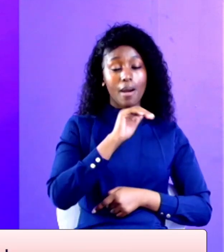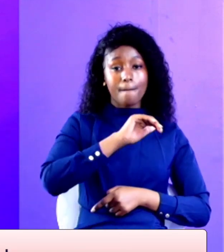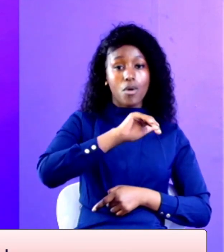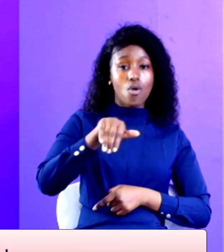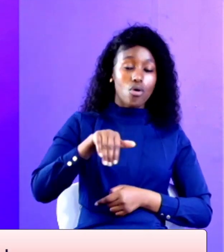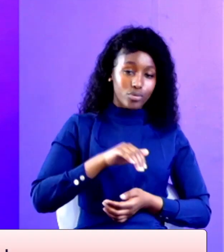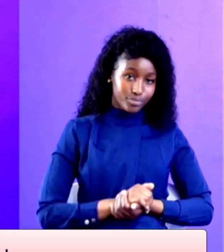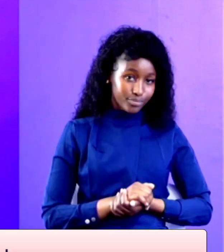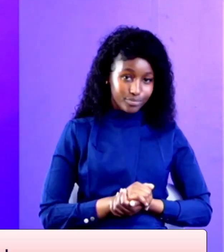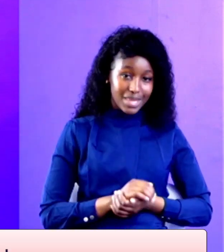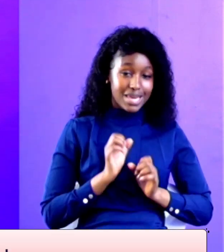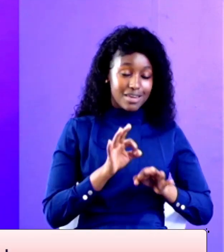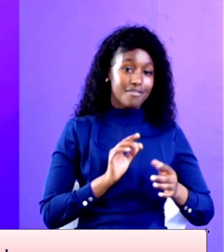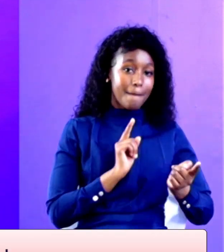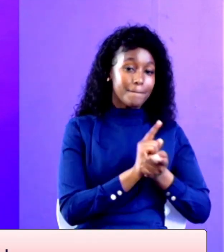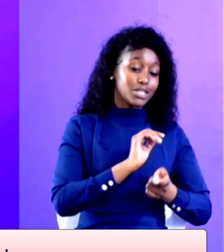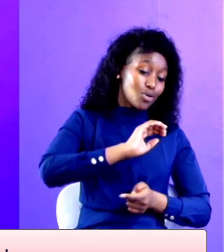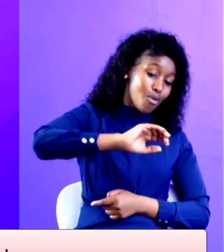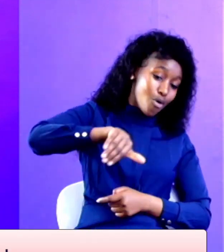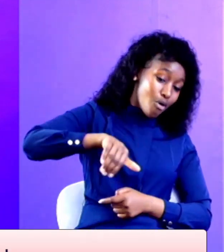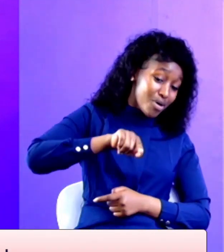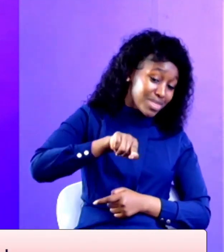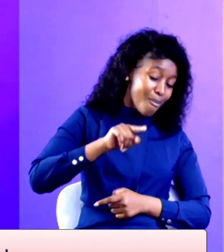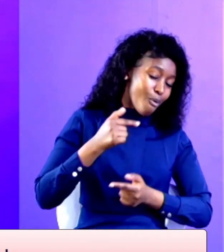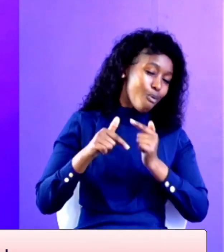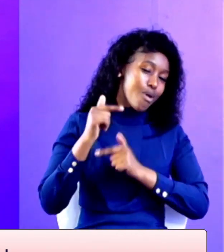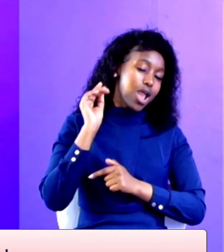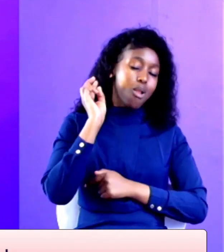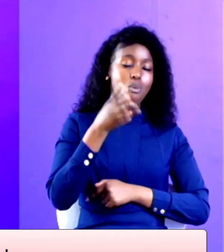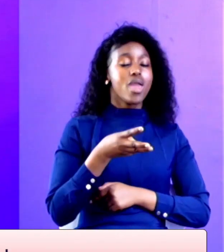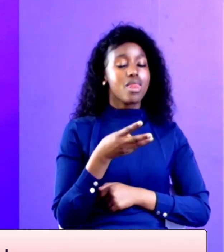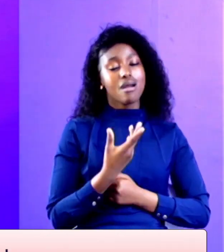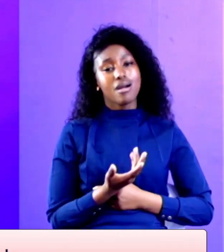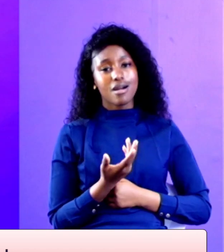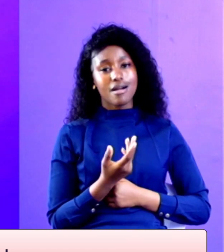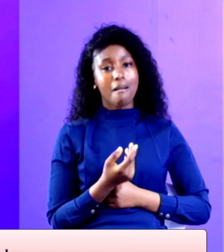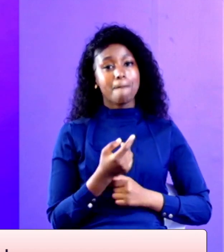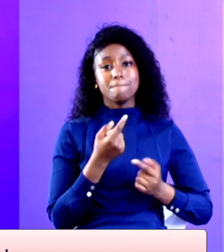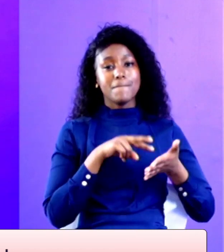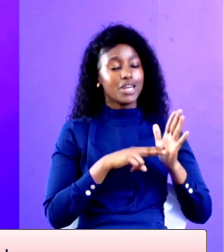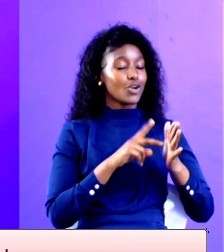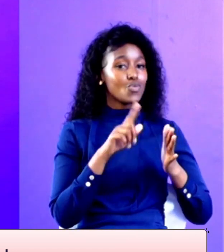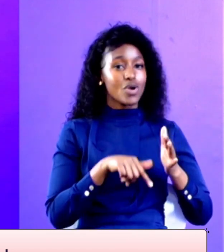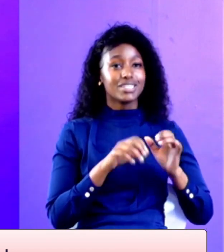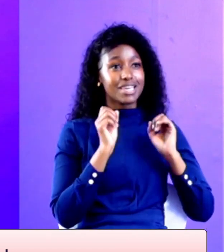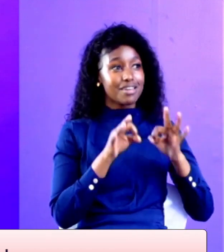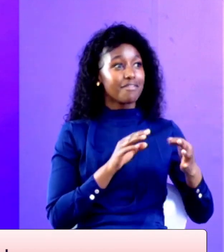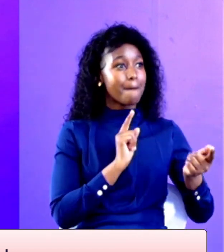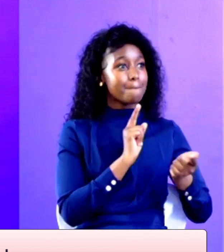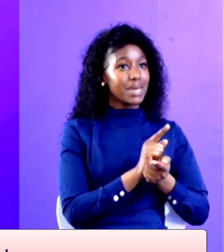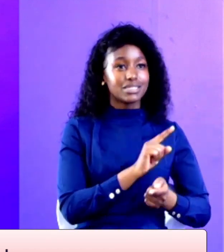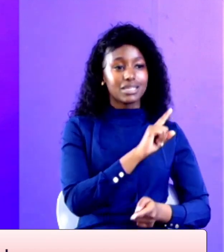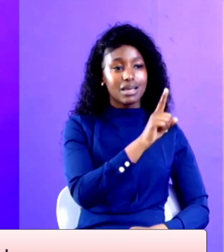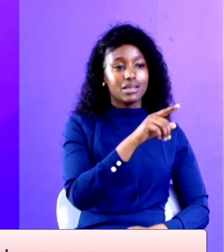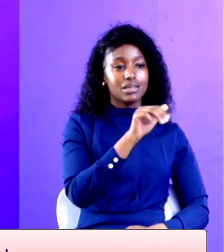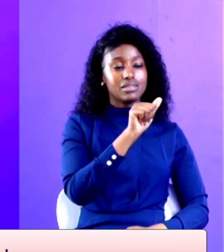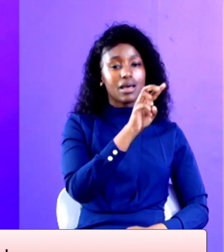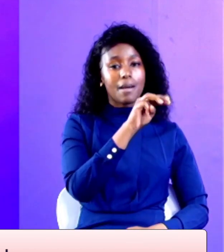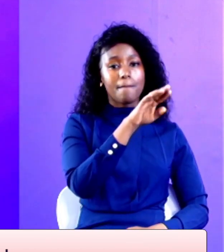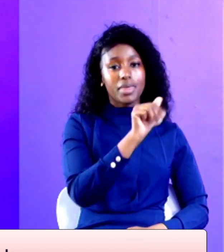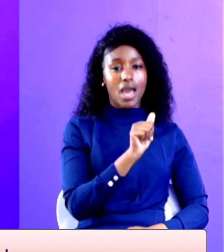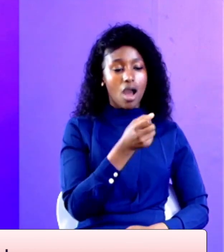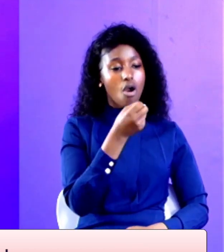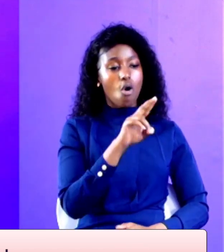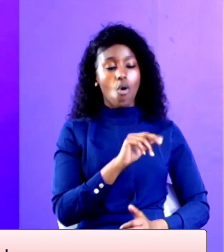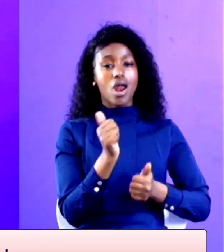We give Morocco, obvious. So Mololo, from there, if we may face Zambia next, or we face